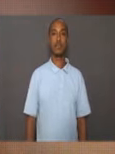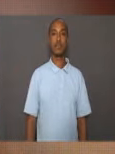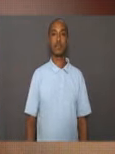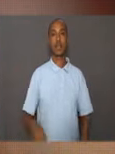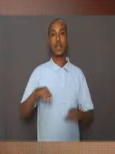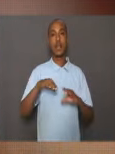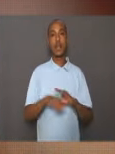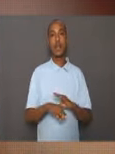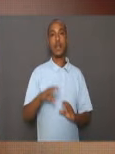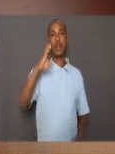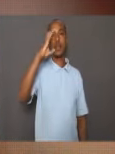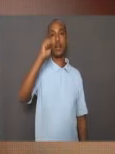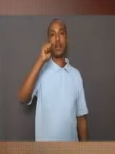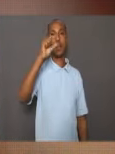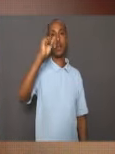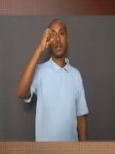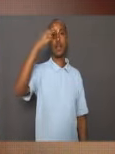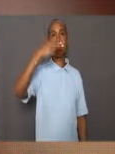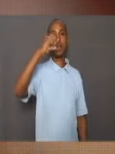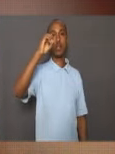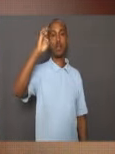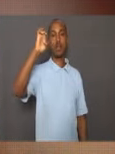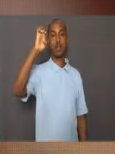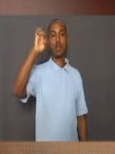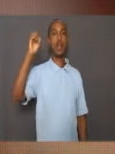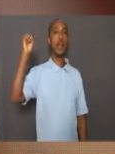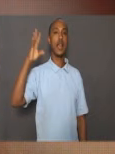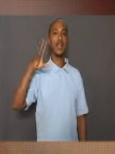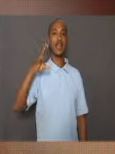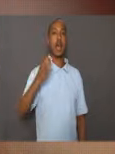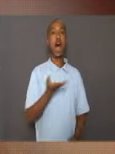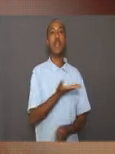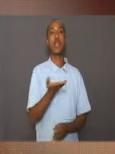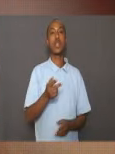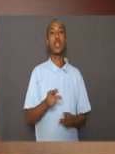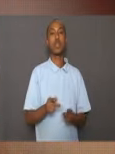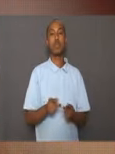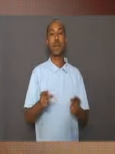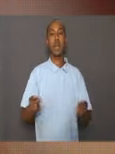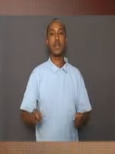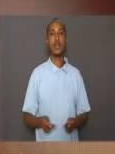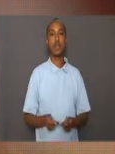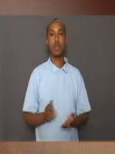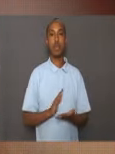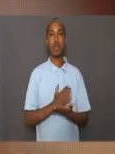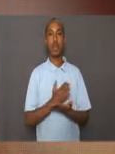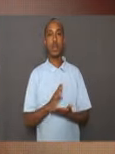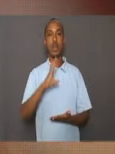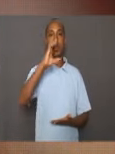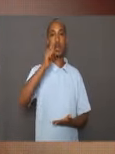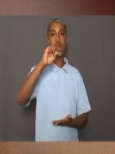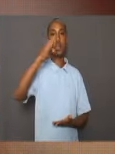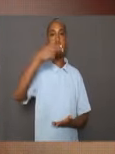In a cathode ray, an object placed between the cathode and